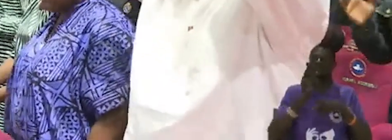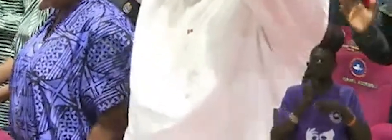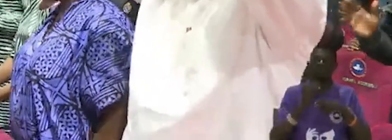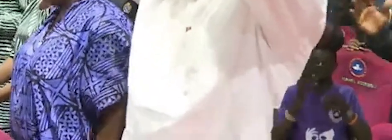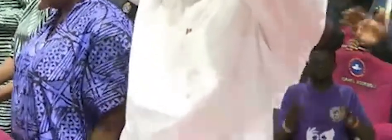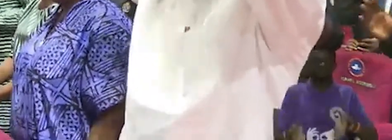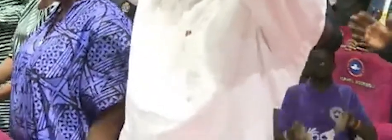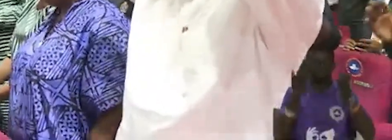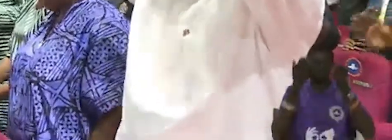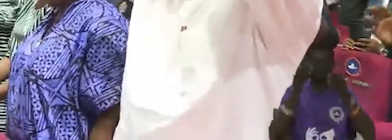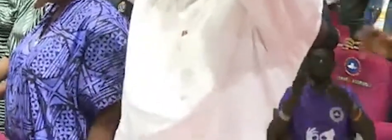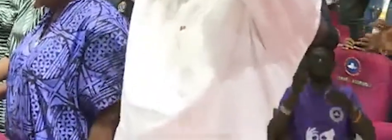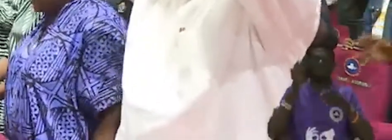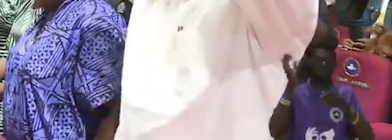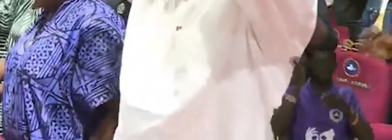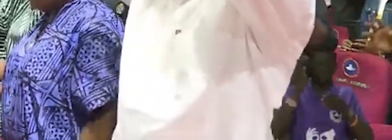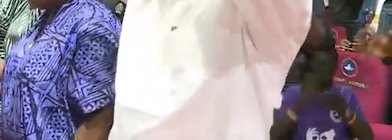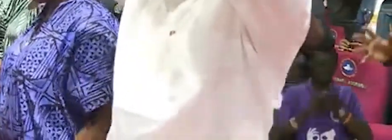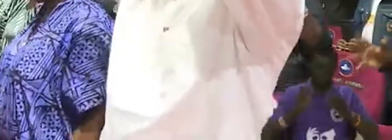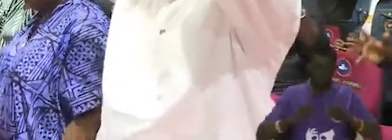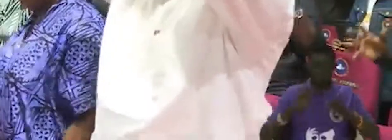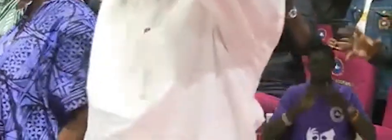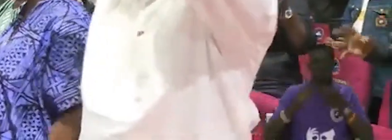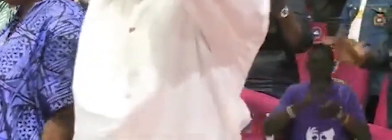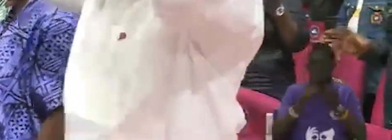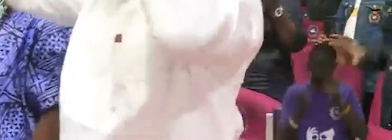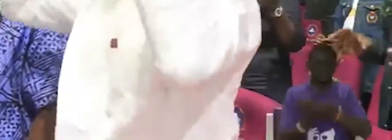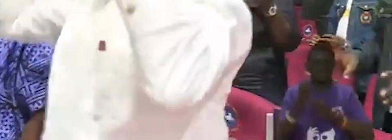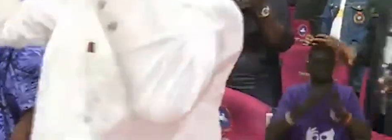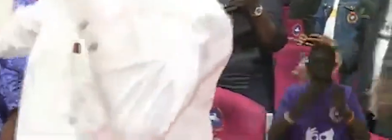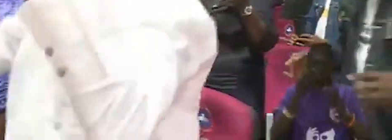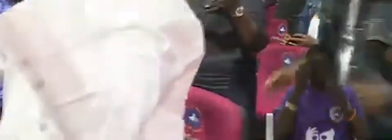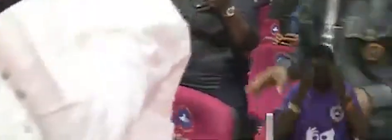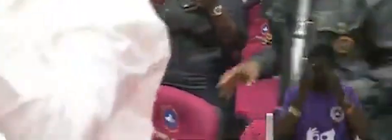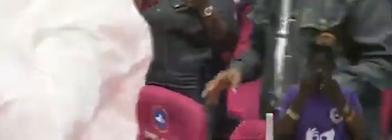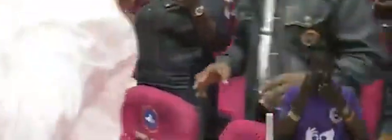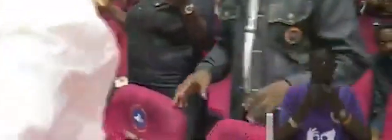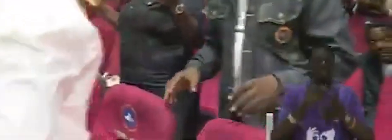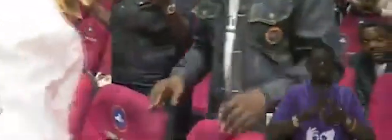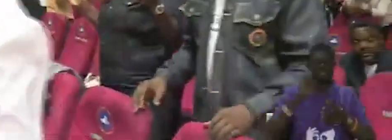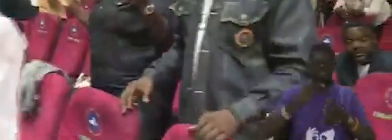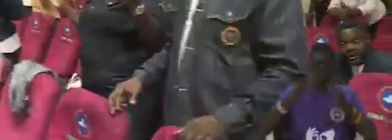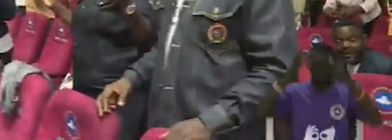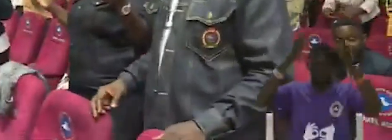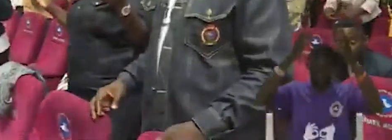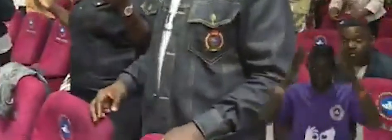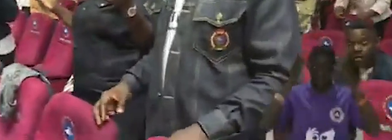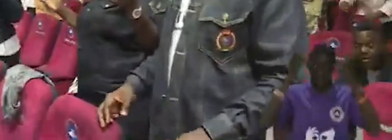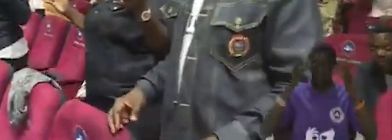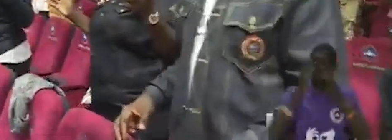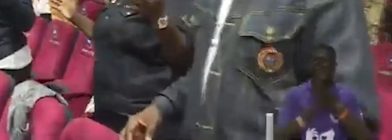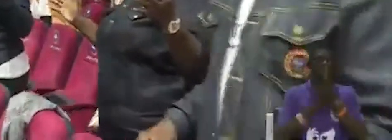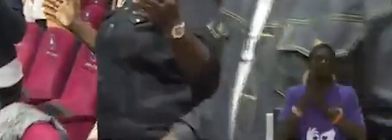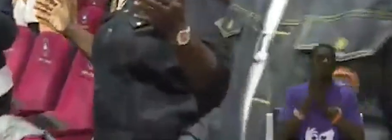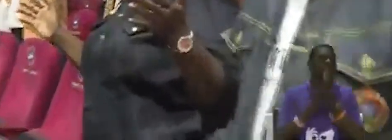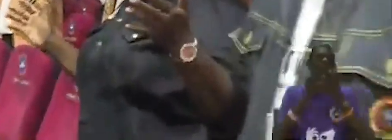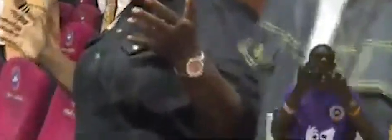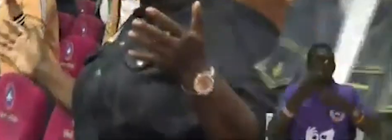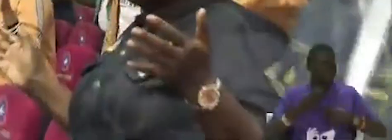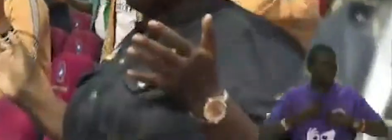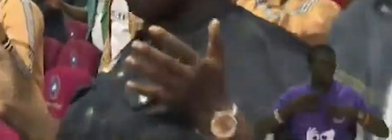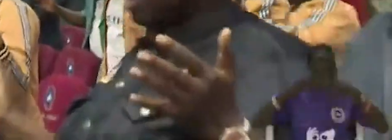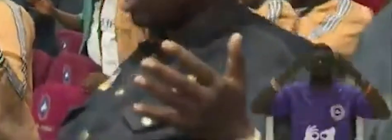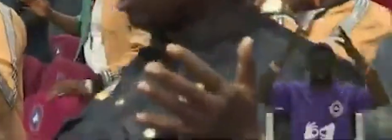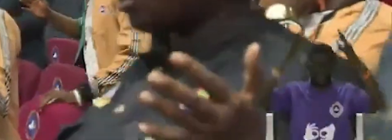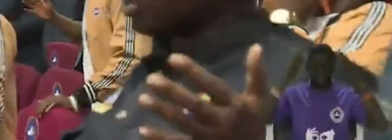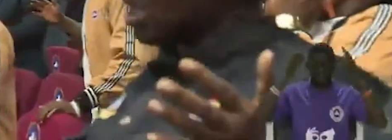elevated. You have the opportunity to change everything. God has been trying to get your attention. You have access to the